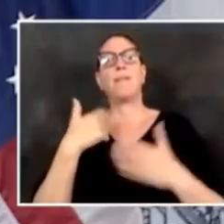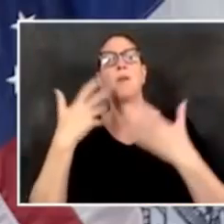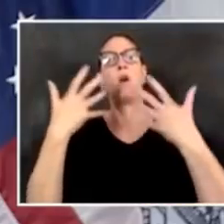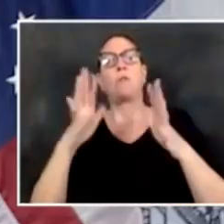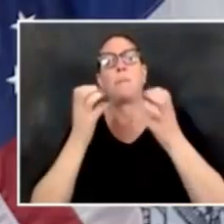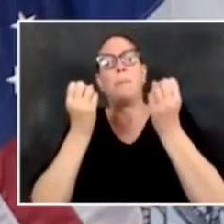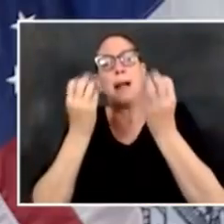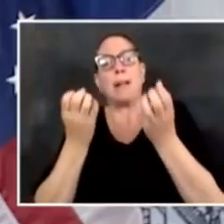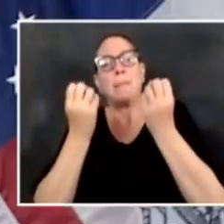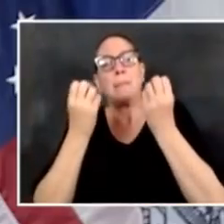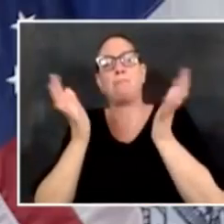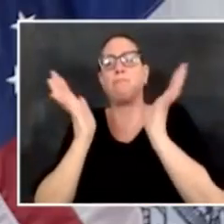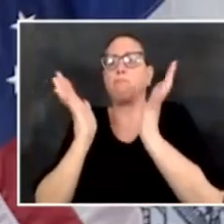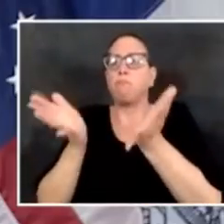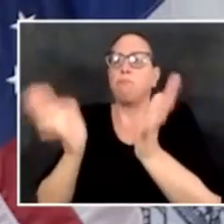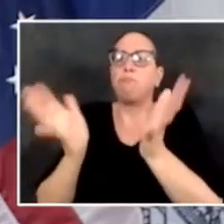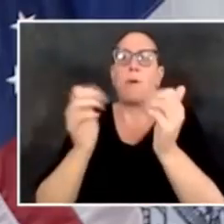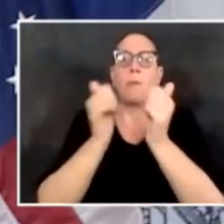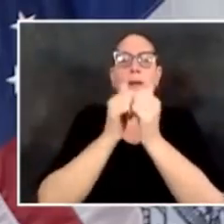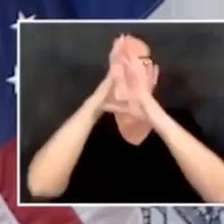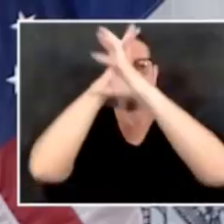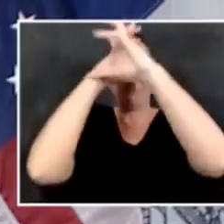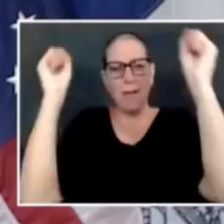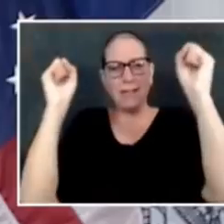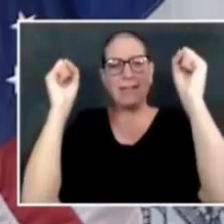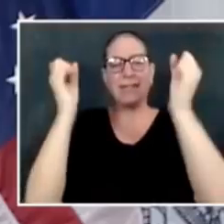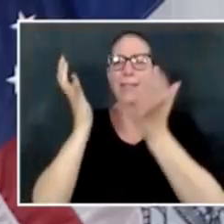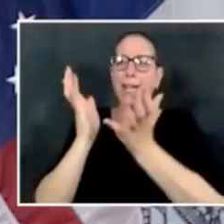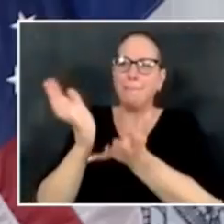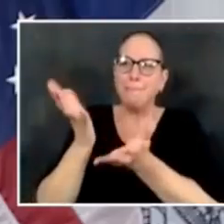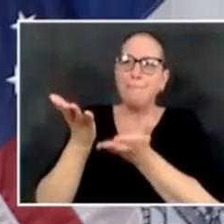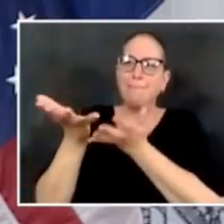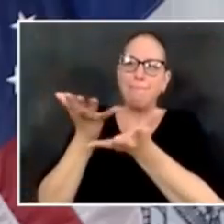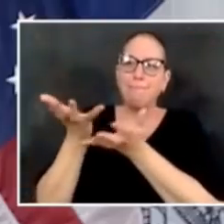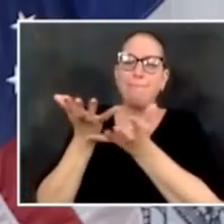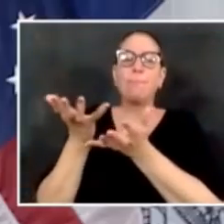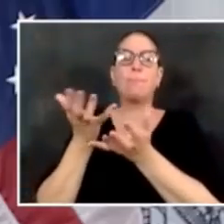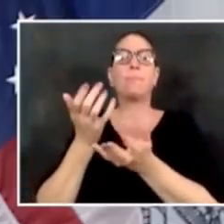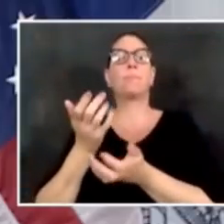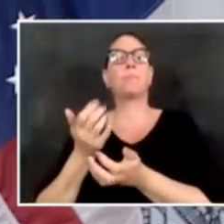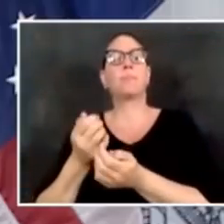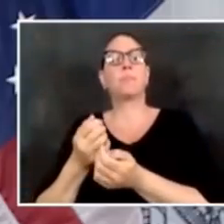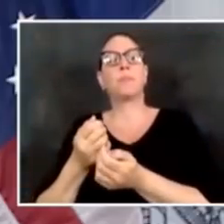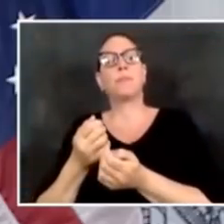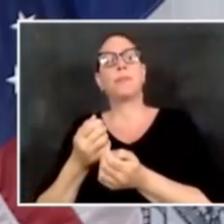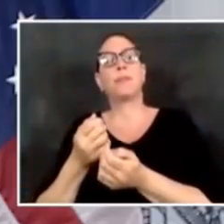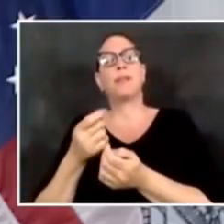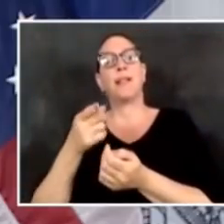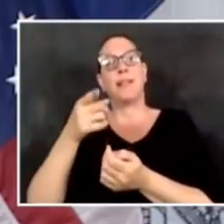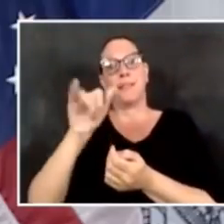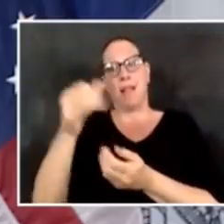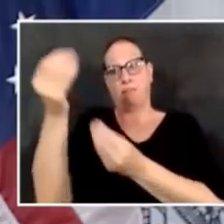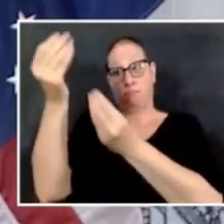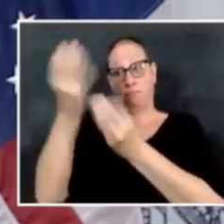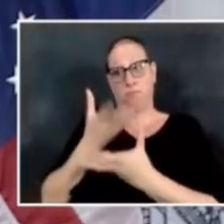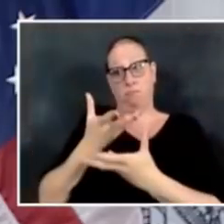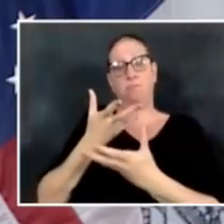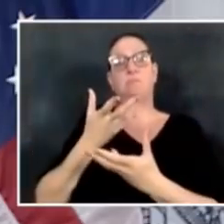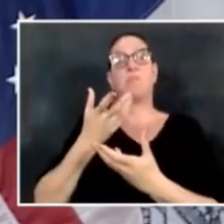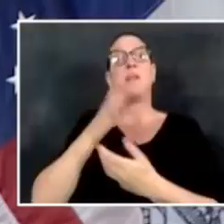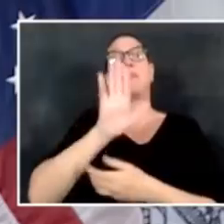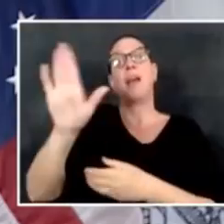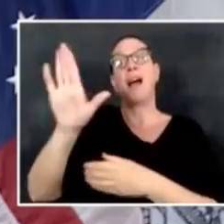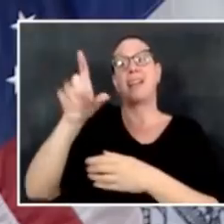Secretary Esper and General Milley about the need to address the situation in Elmhurst Hospital, Lincoln